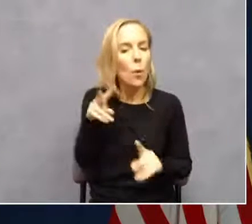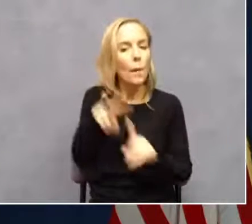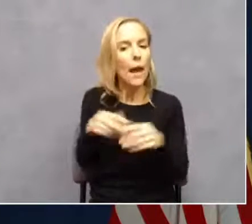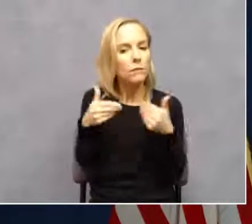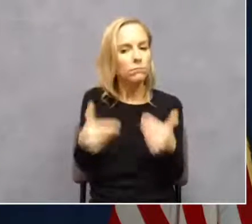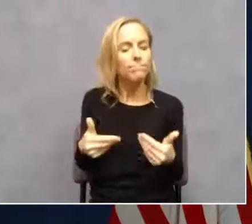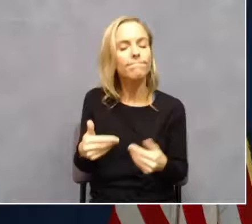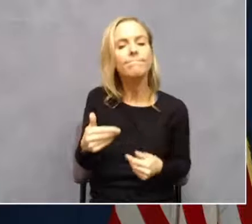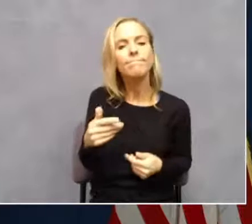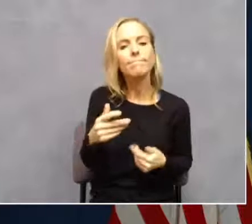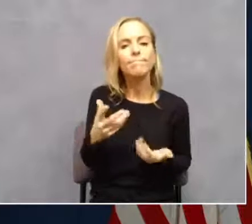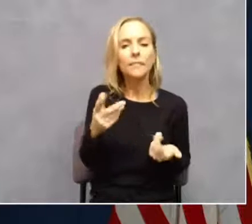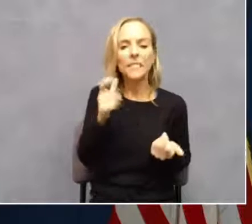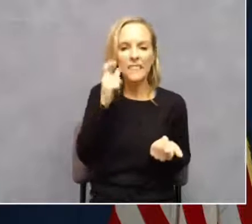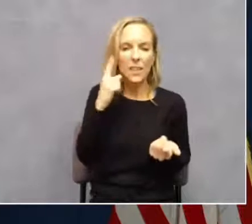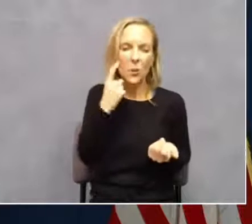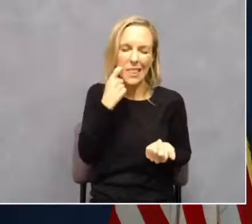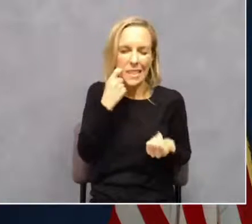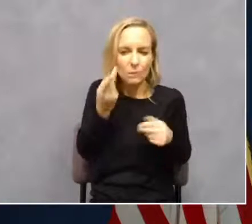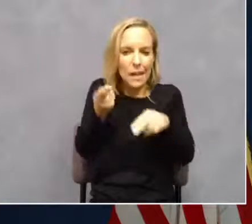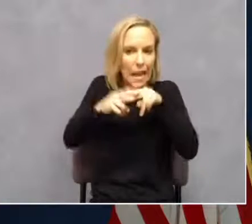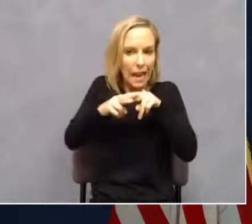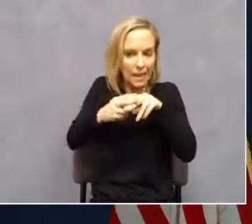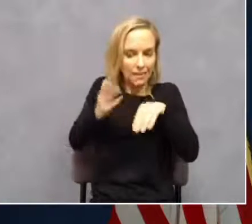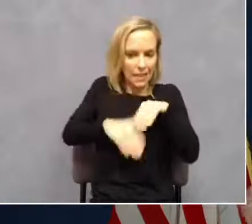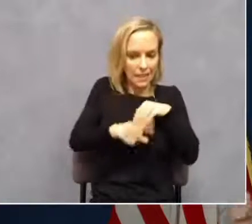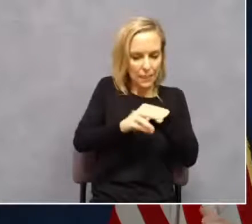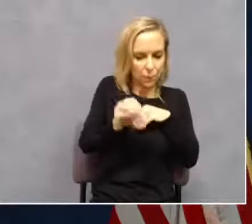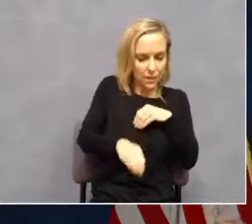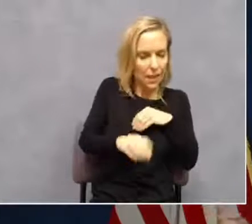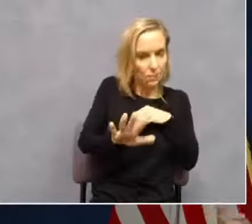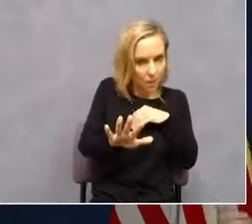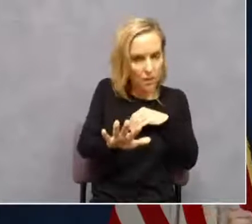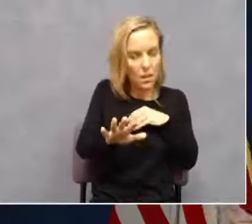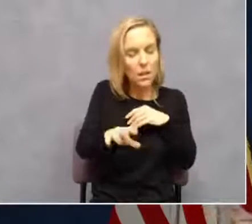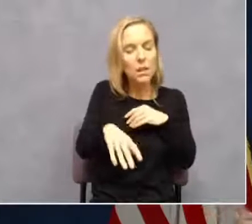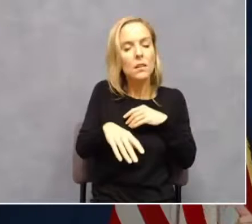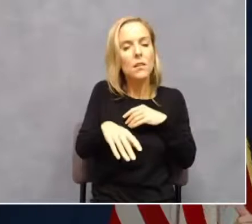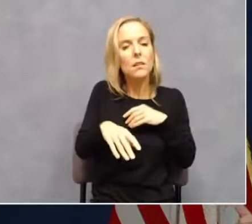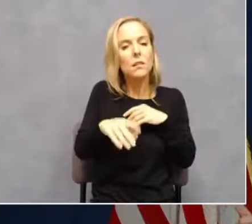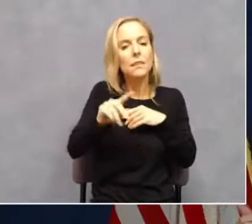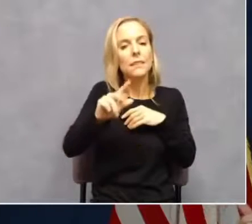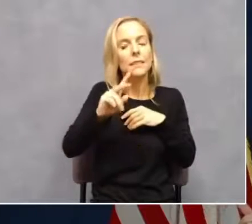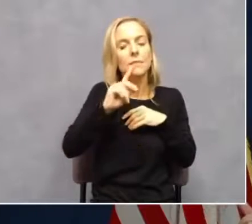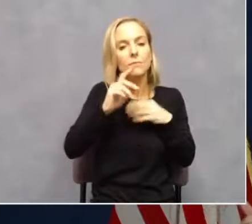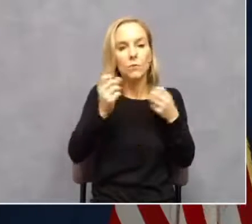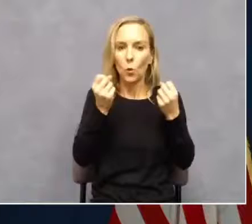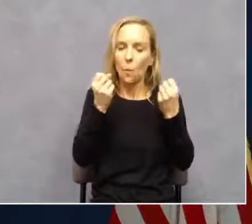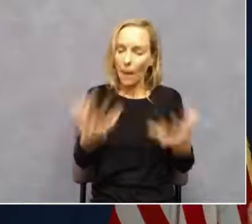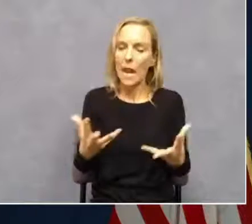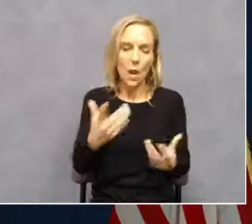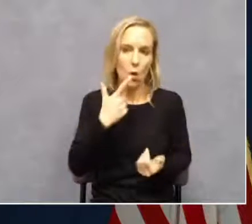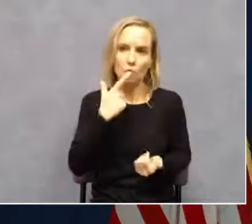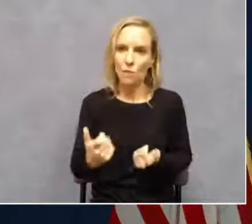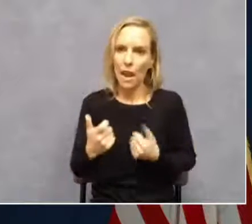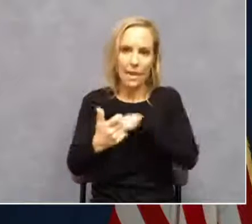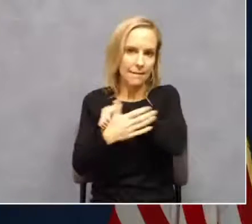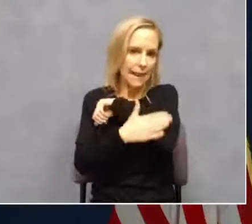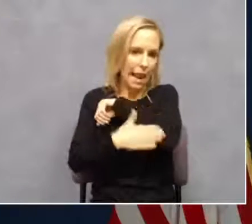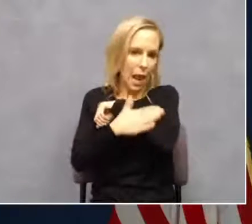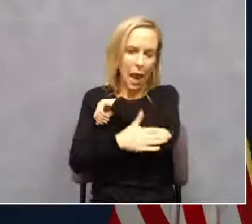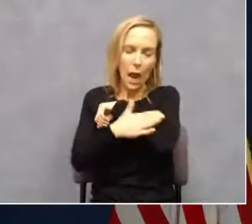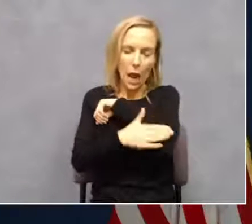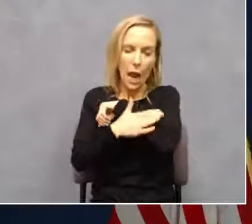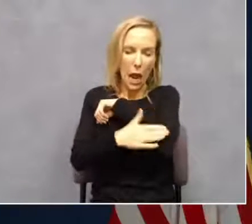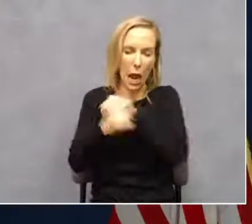that much higher than 6% at the moment. But second, we're going to have so many red counties that it would be